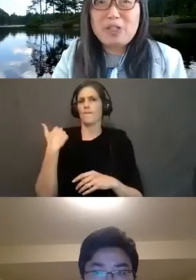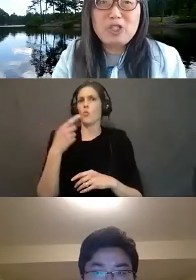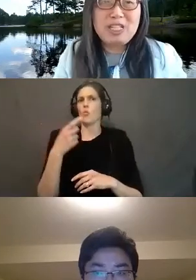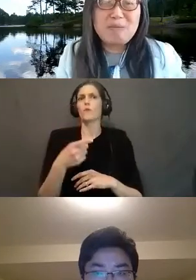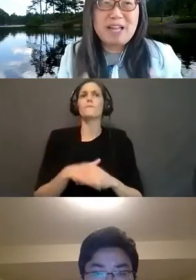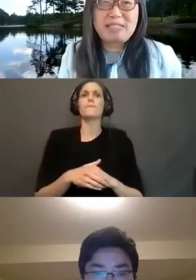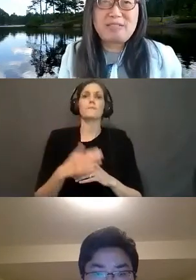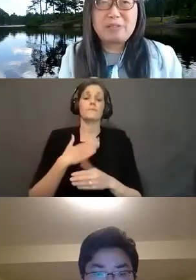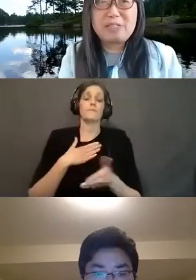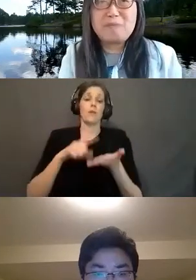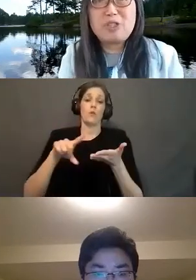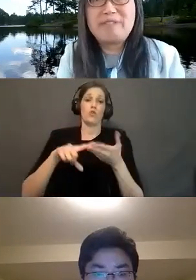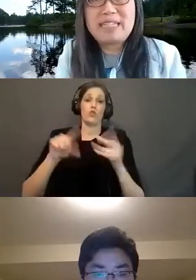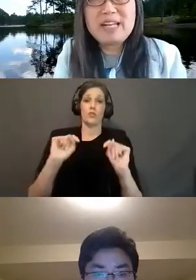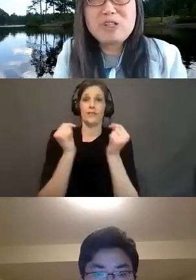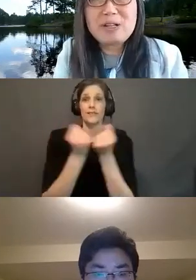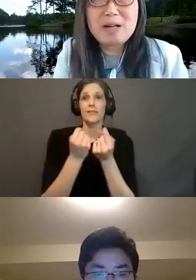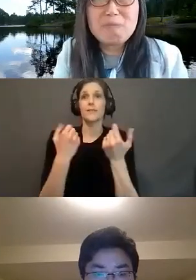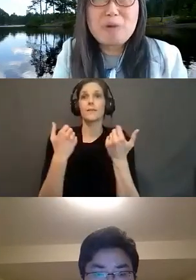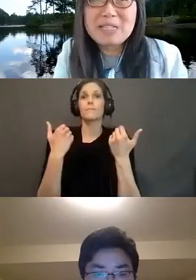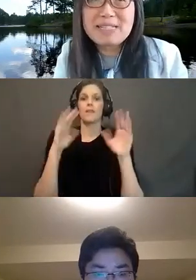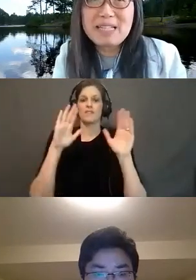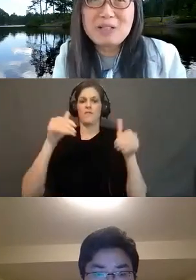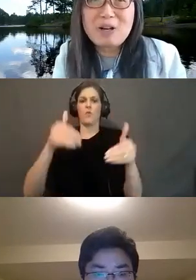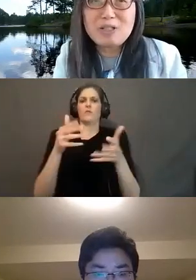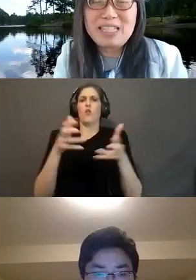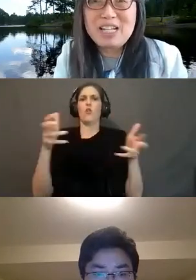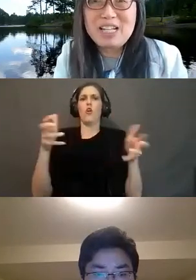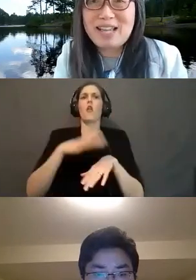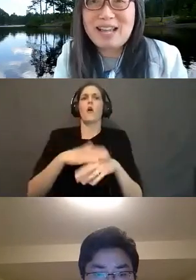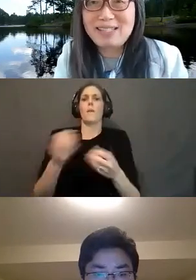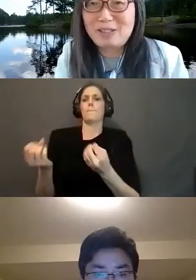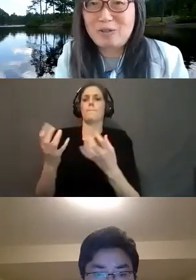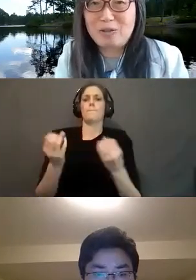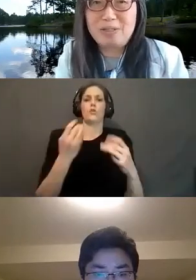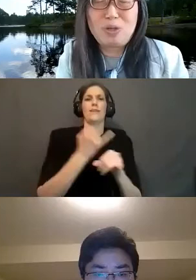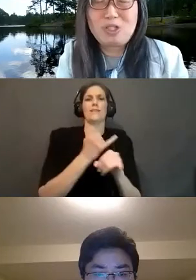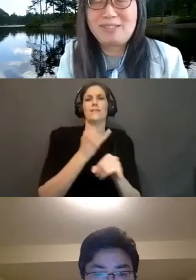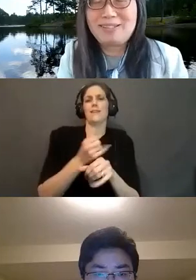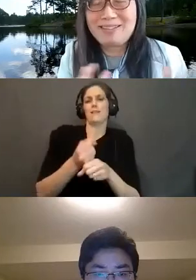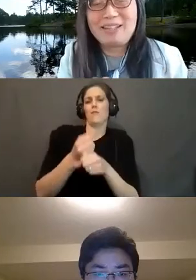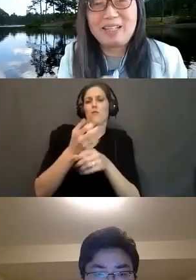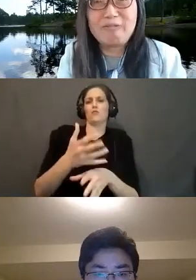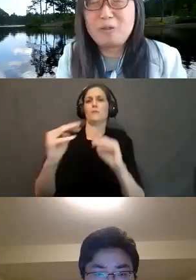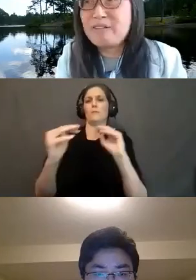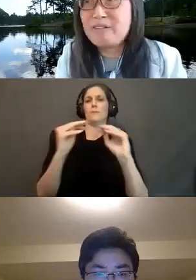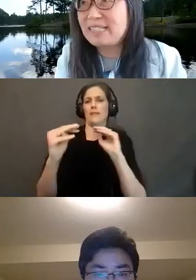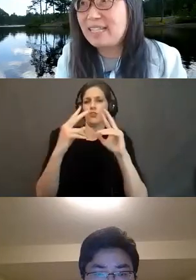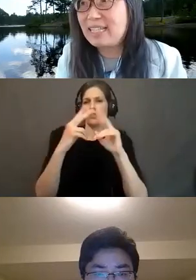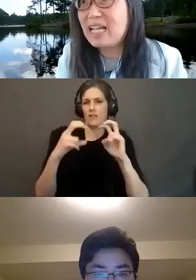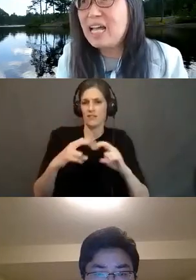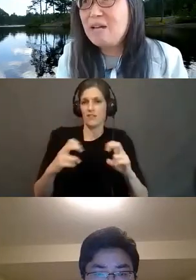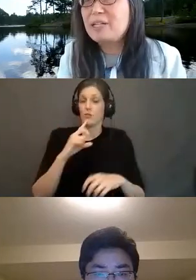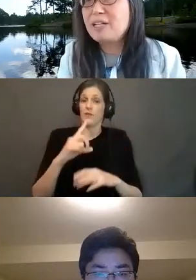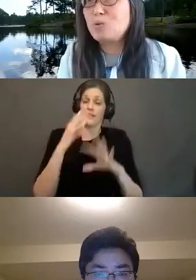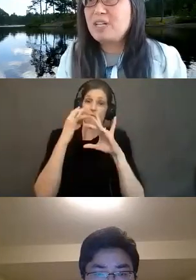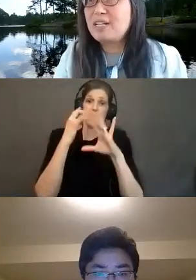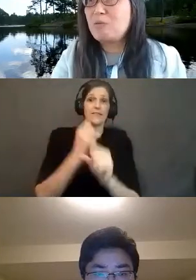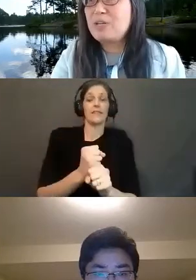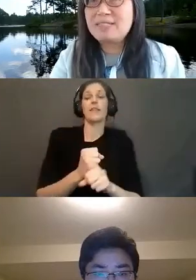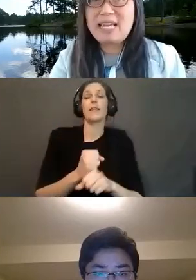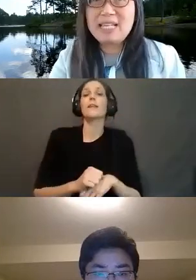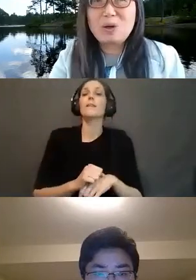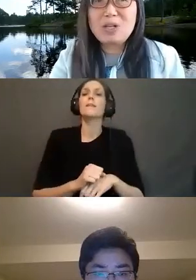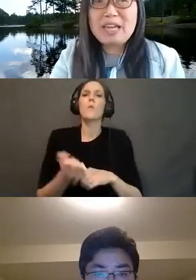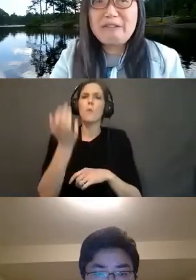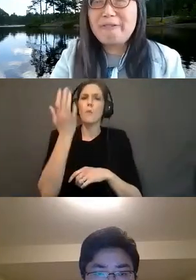my research team has focused much of our attention on multi-sided causal mediation analysis, which is really fascinating because we